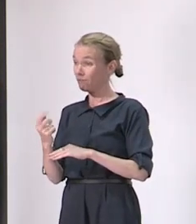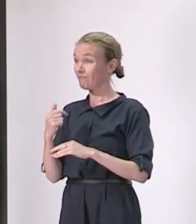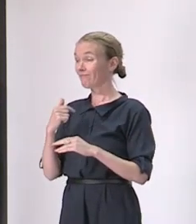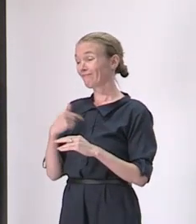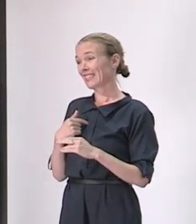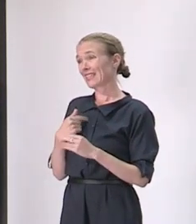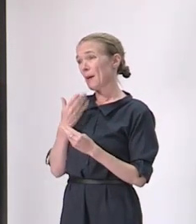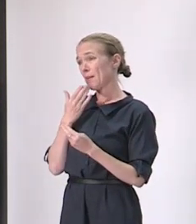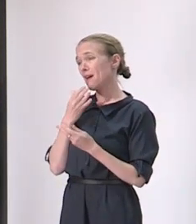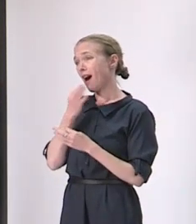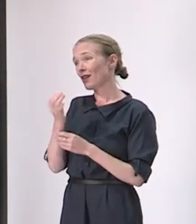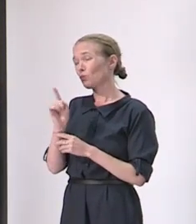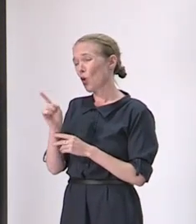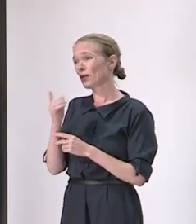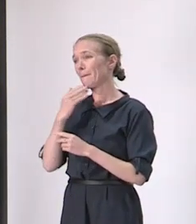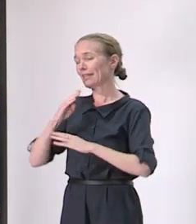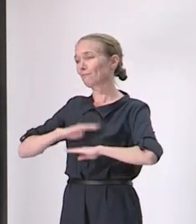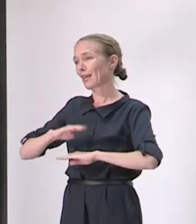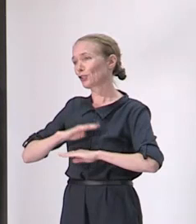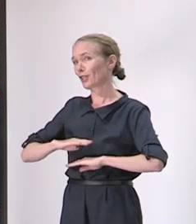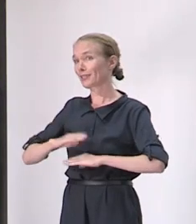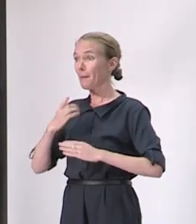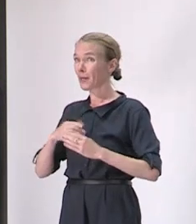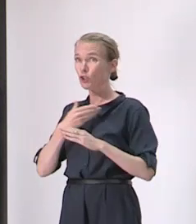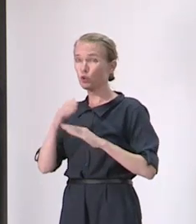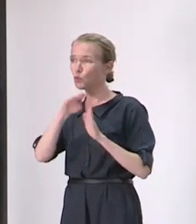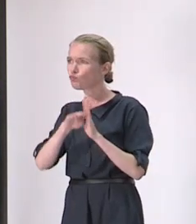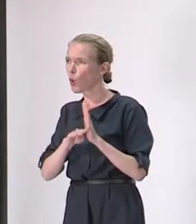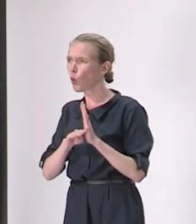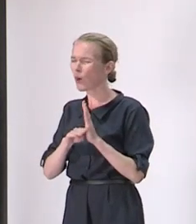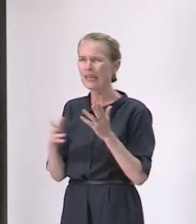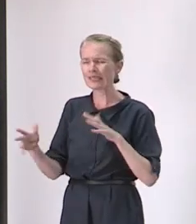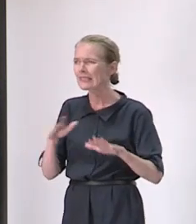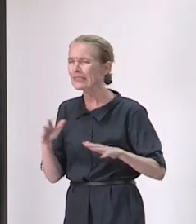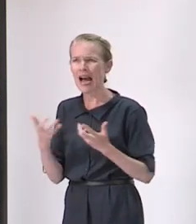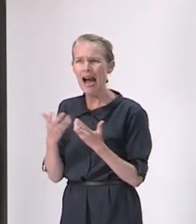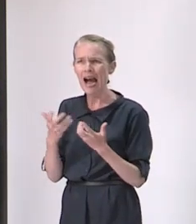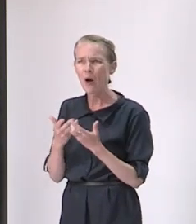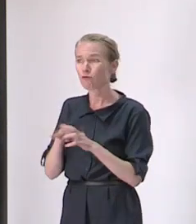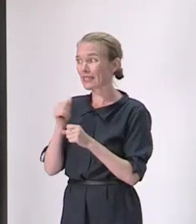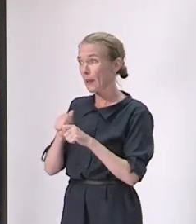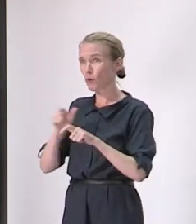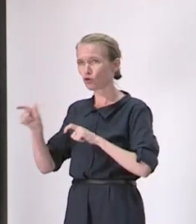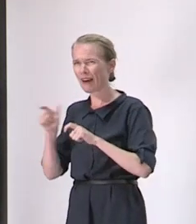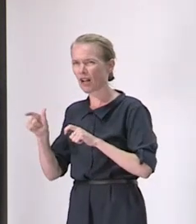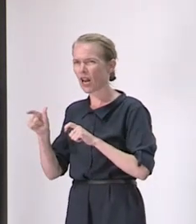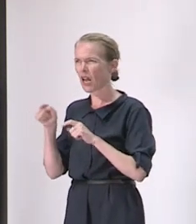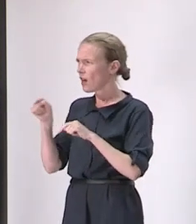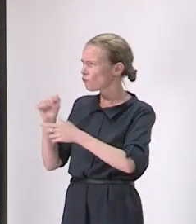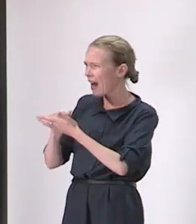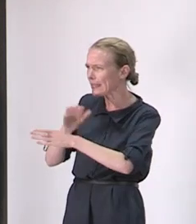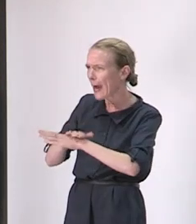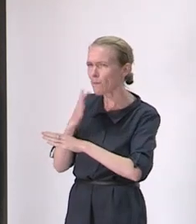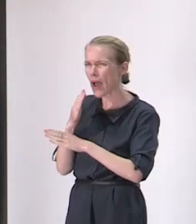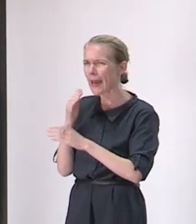will probably take a period of adjustment, particularly as people work out the best time to travel on routes that allow distancing.